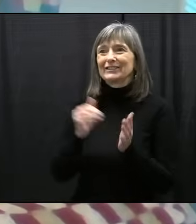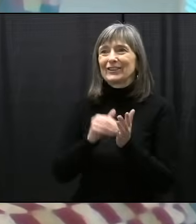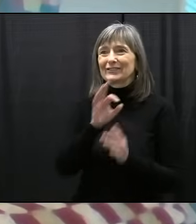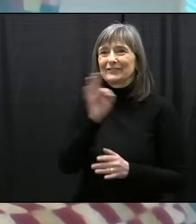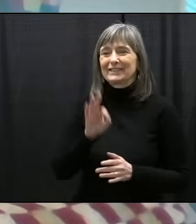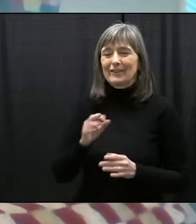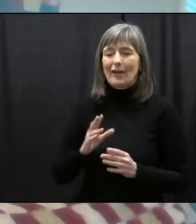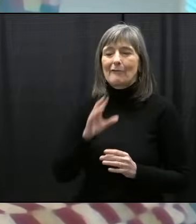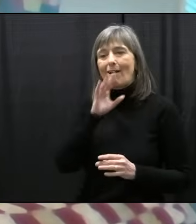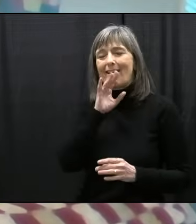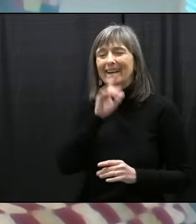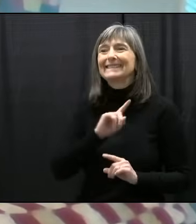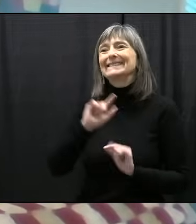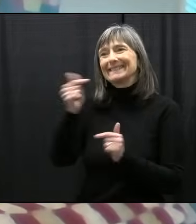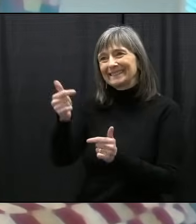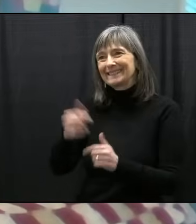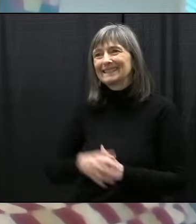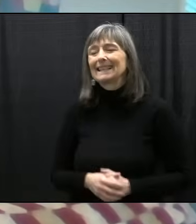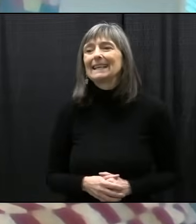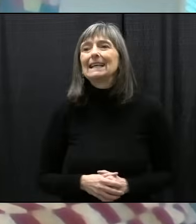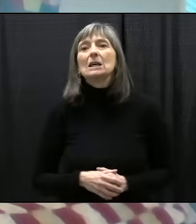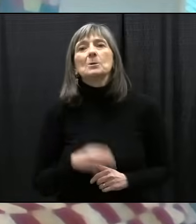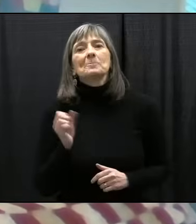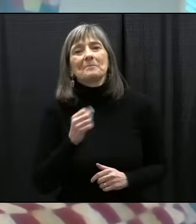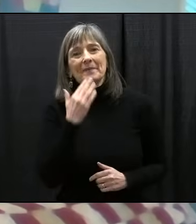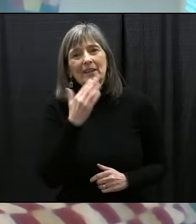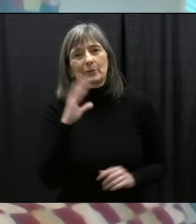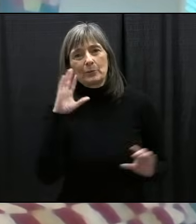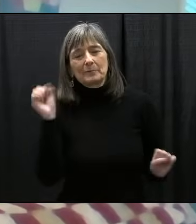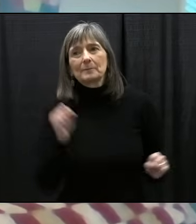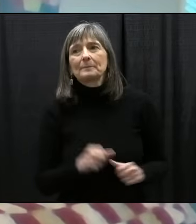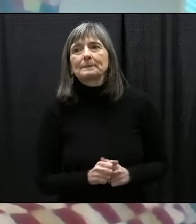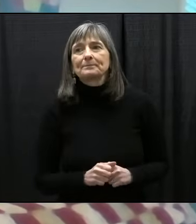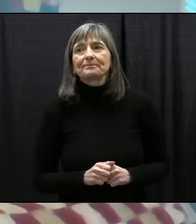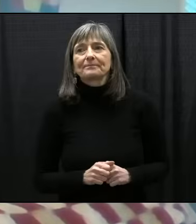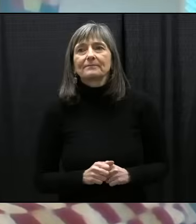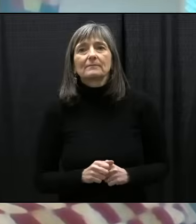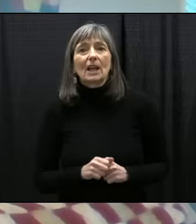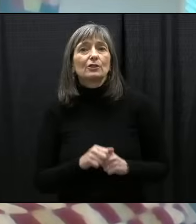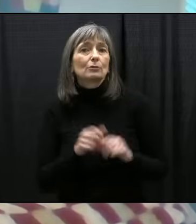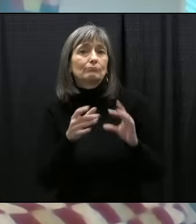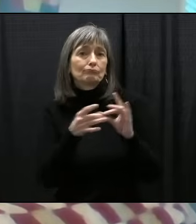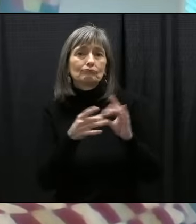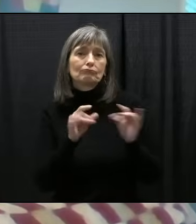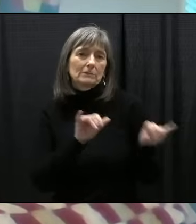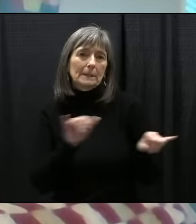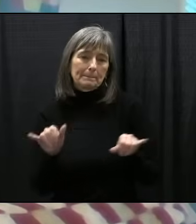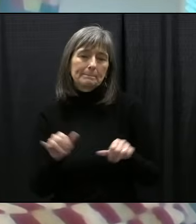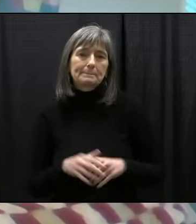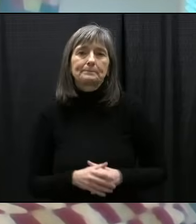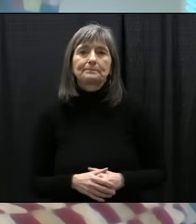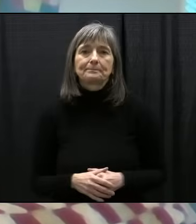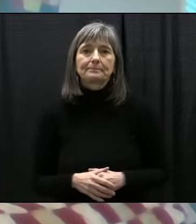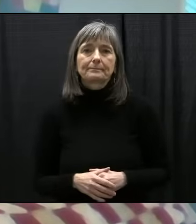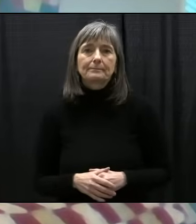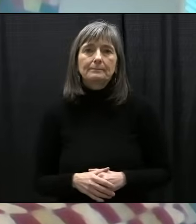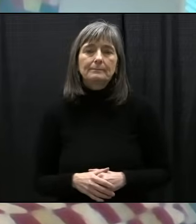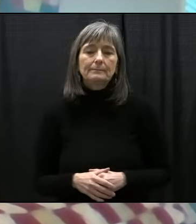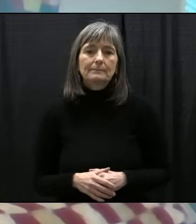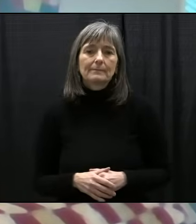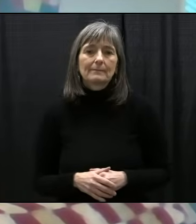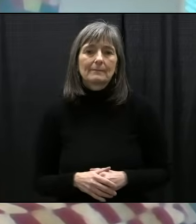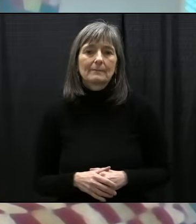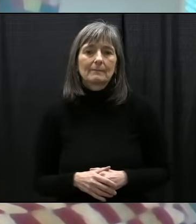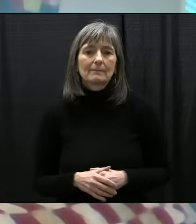Thanks, Premier. Yeah, and I would say, reiterate a lot of those comments. I think